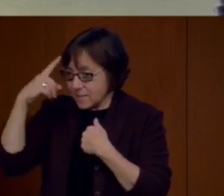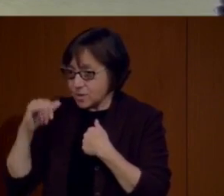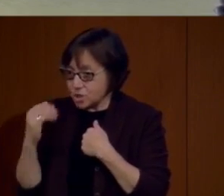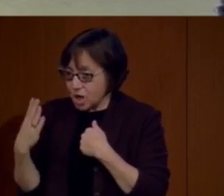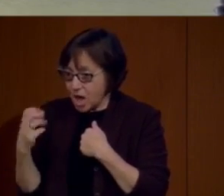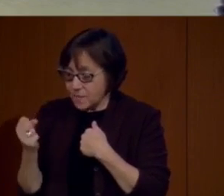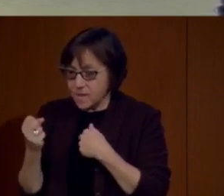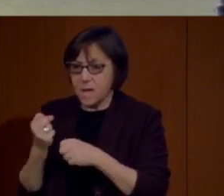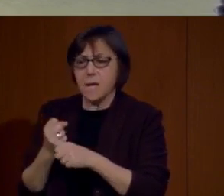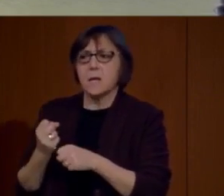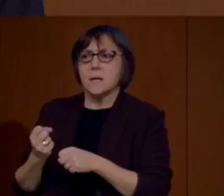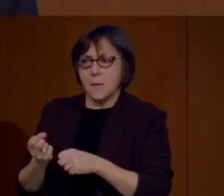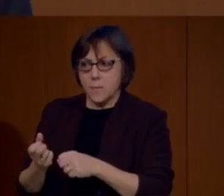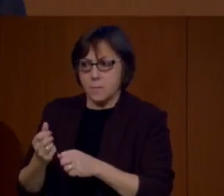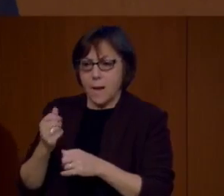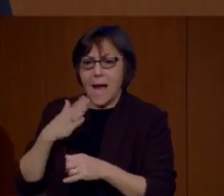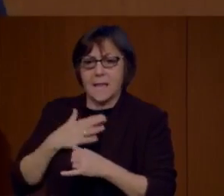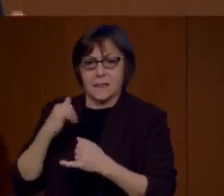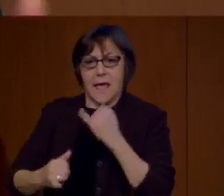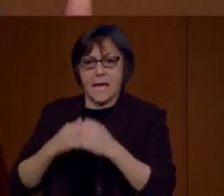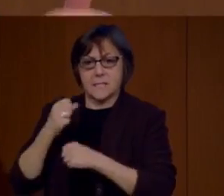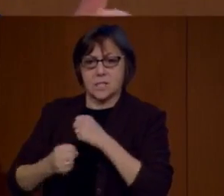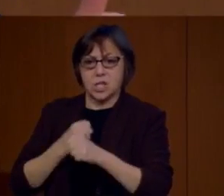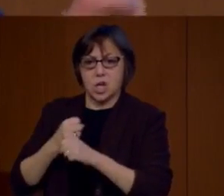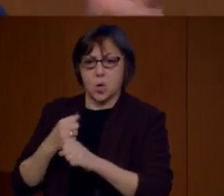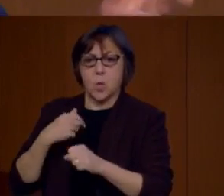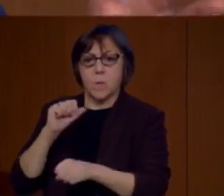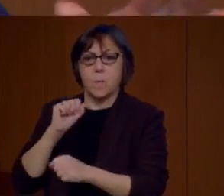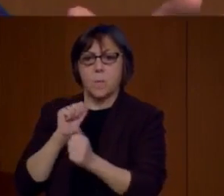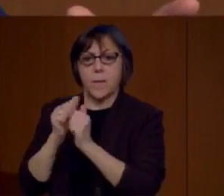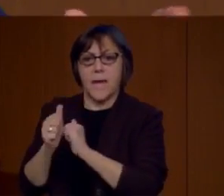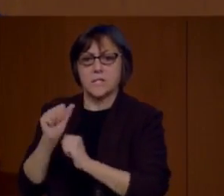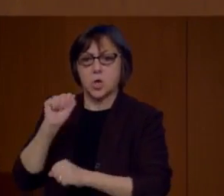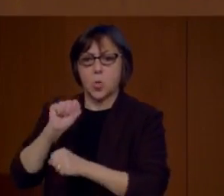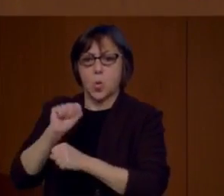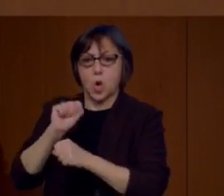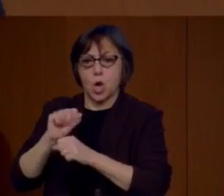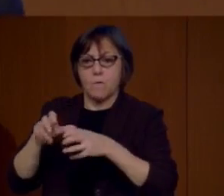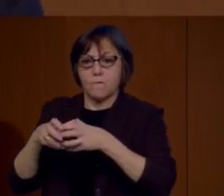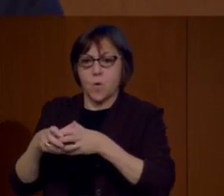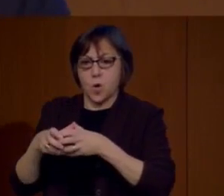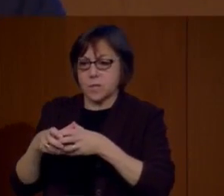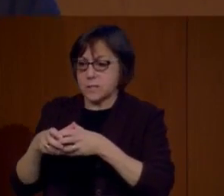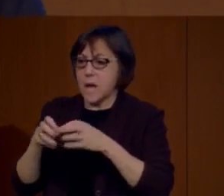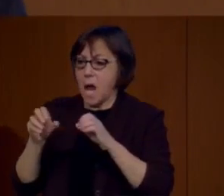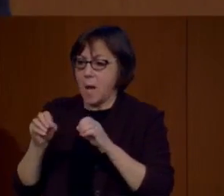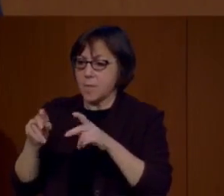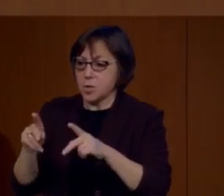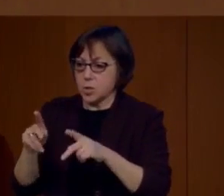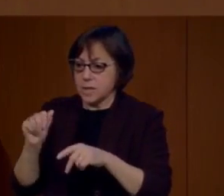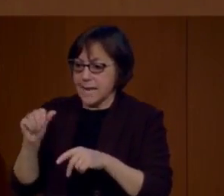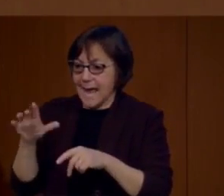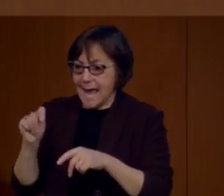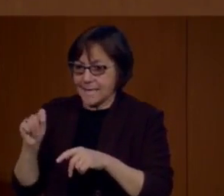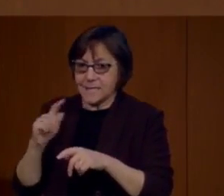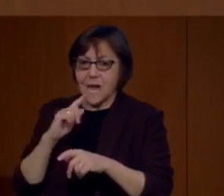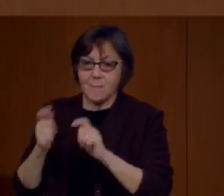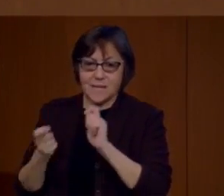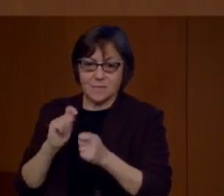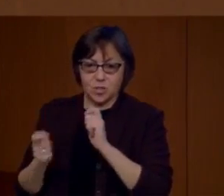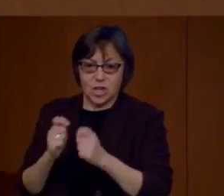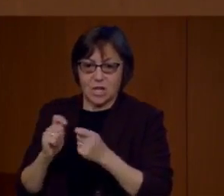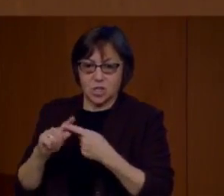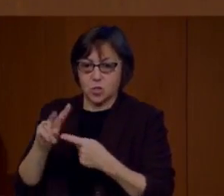Last year, before I left the Senate, we passed a Workforce Innovation and Opportunity Act. And I made some changes to voc rehab in